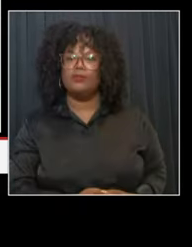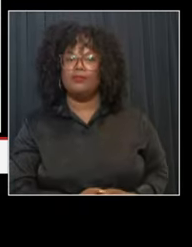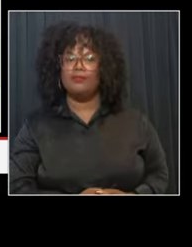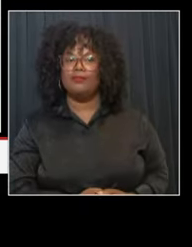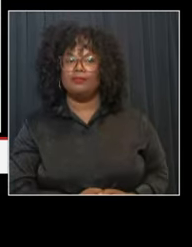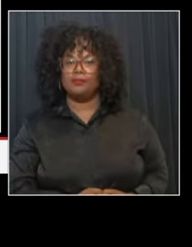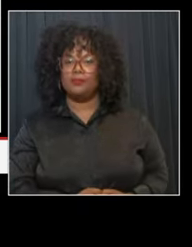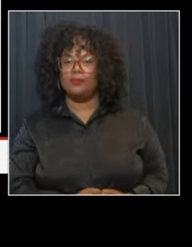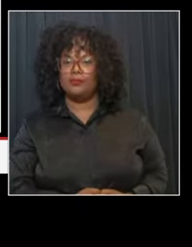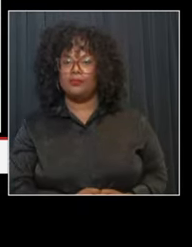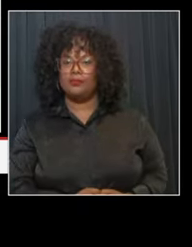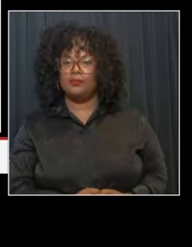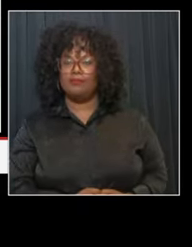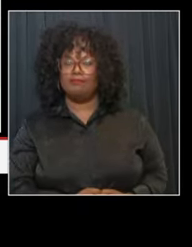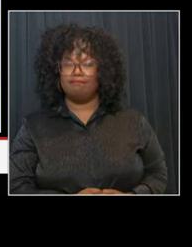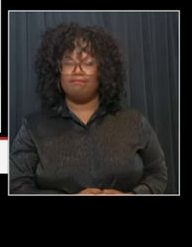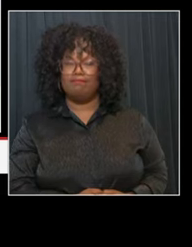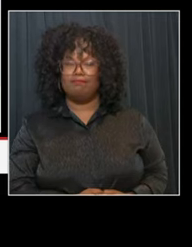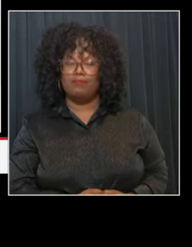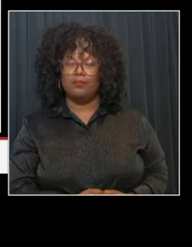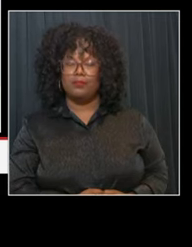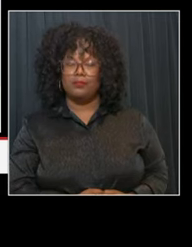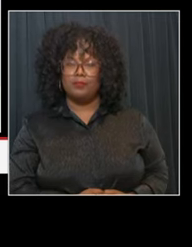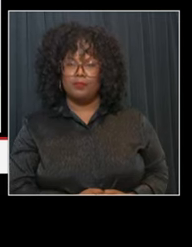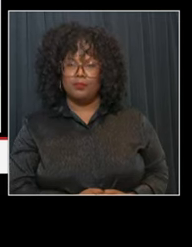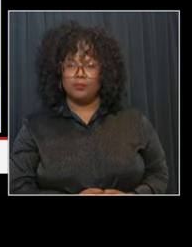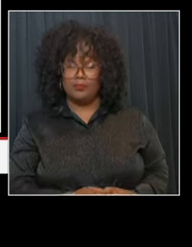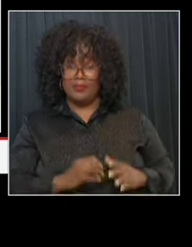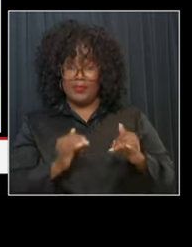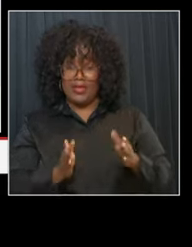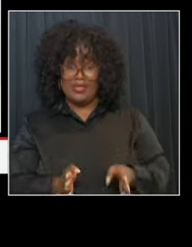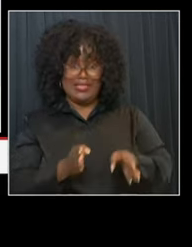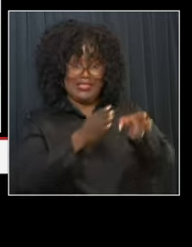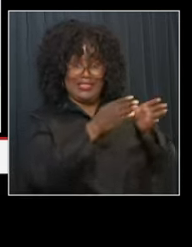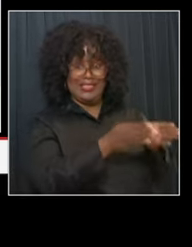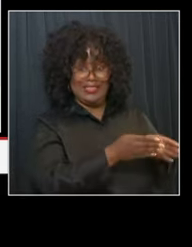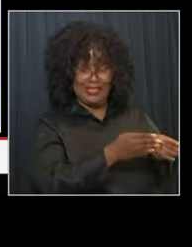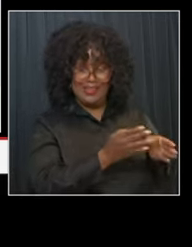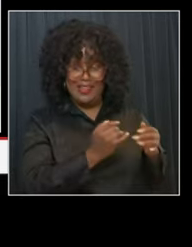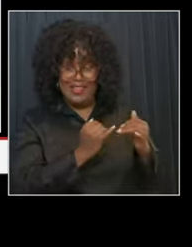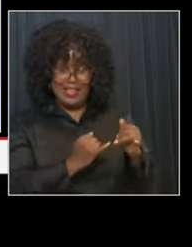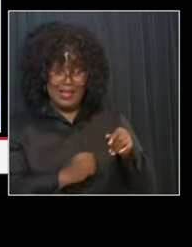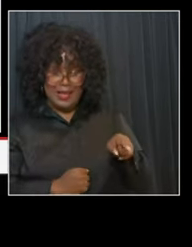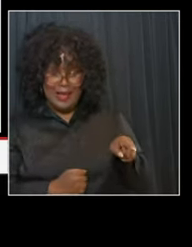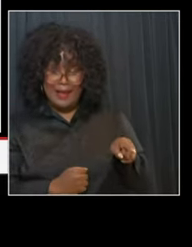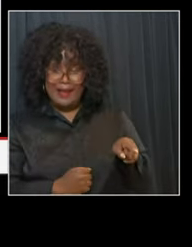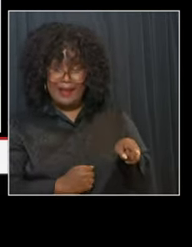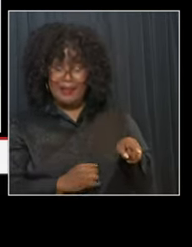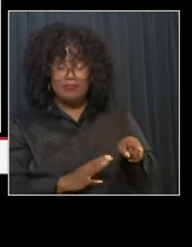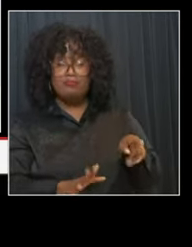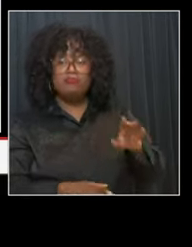at the commercial marketplace to absorb those persons who will